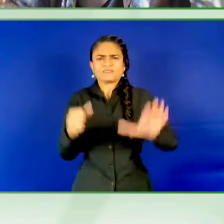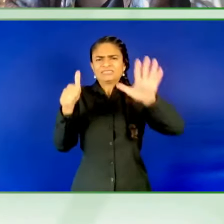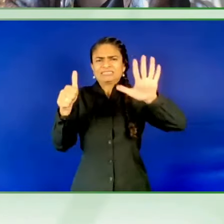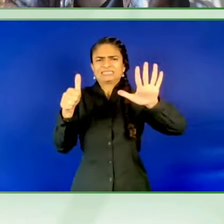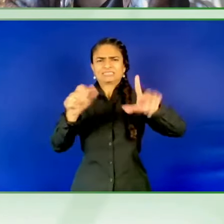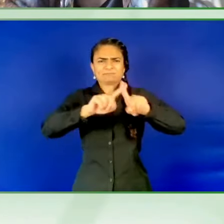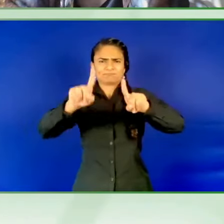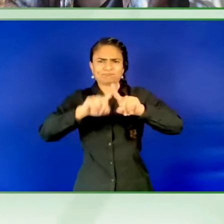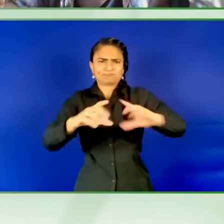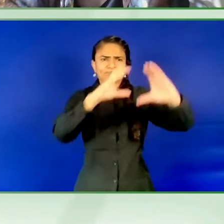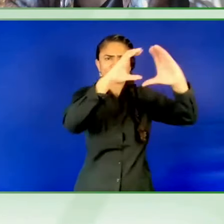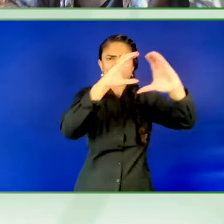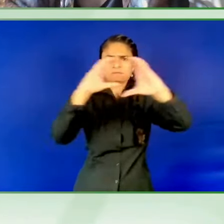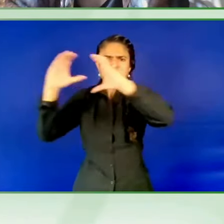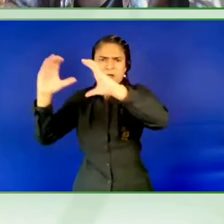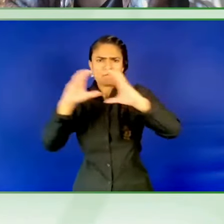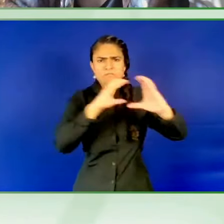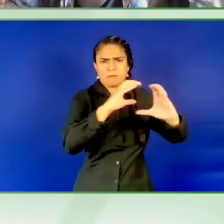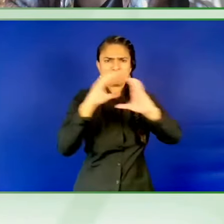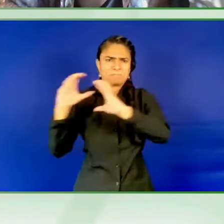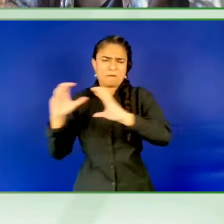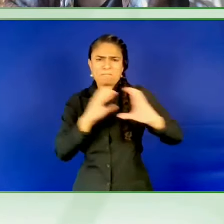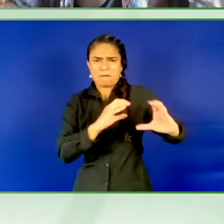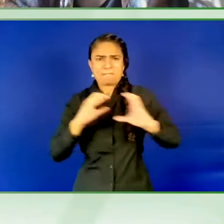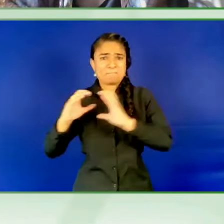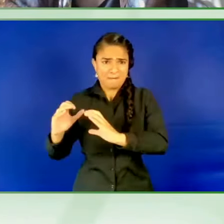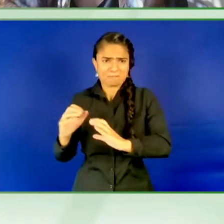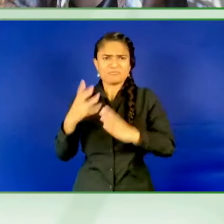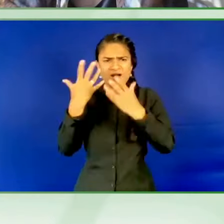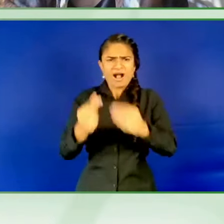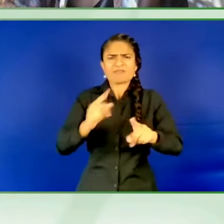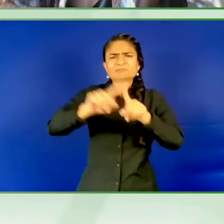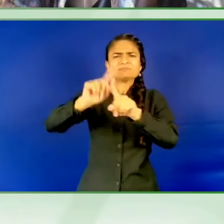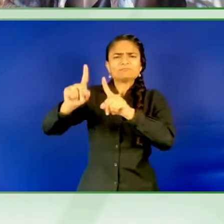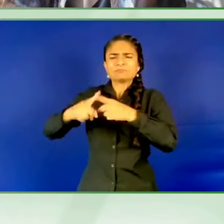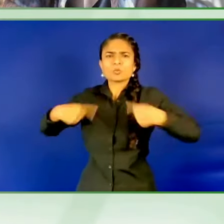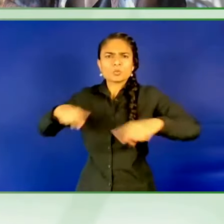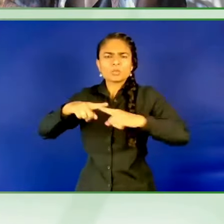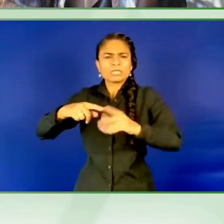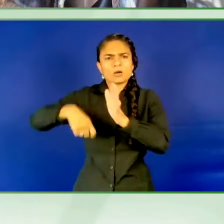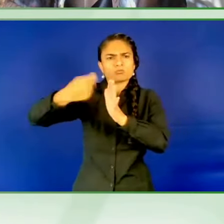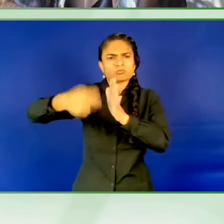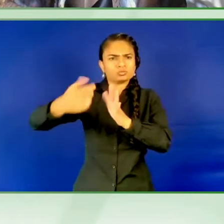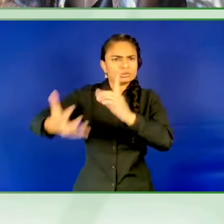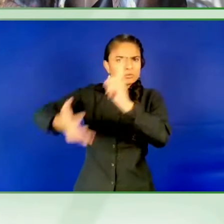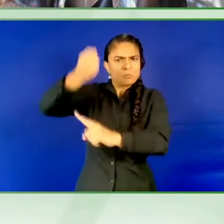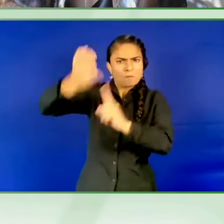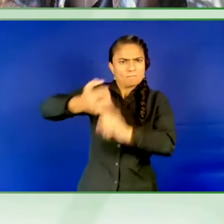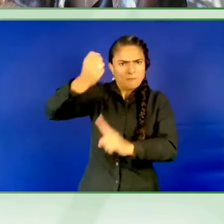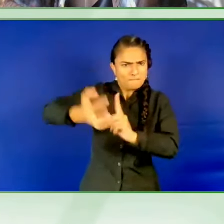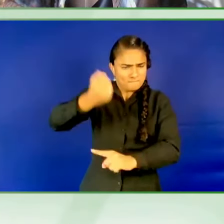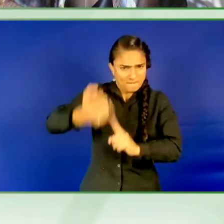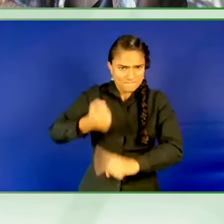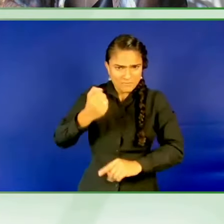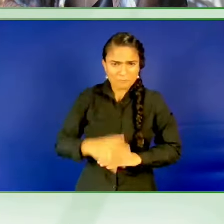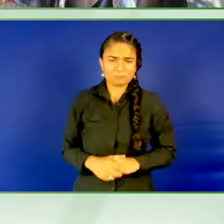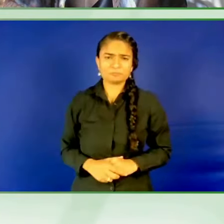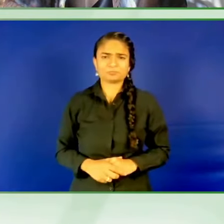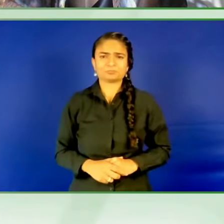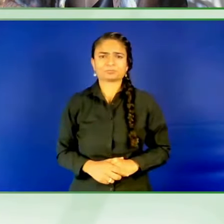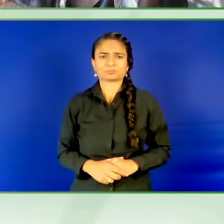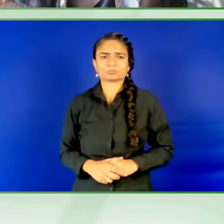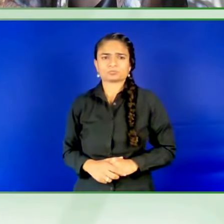galaxy, an audio and text descriptions of the tactile exploration for each galaxy. The project